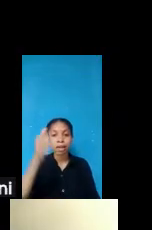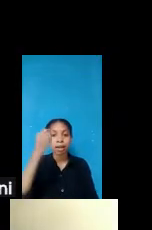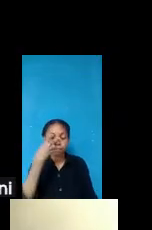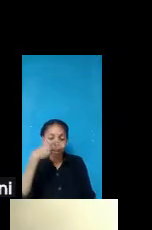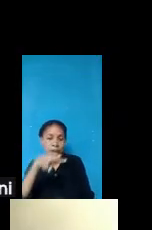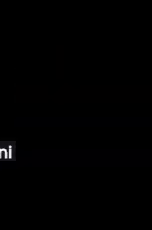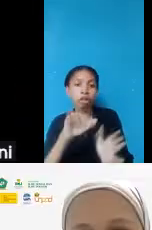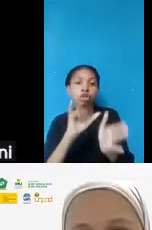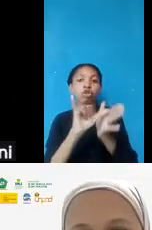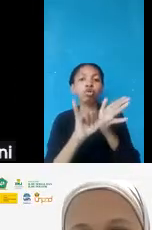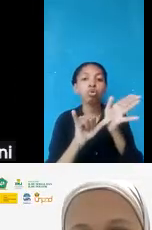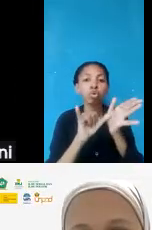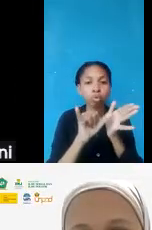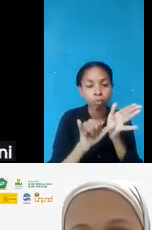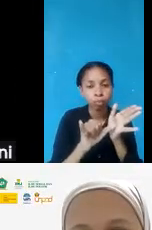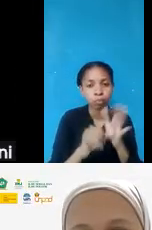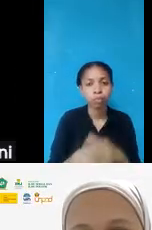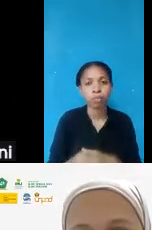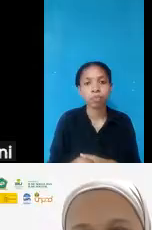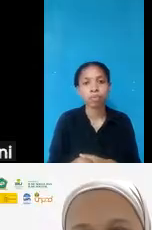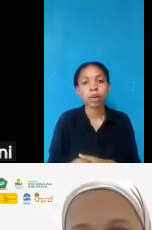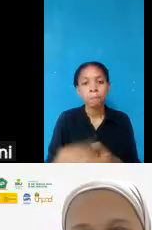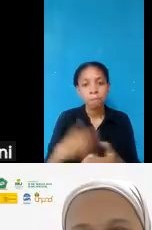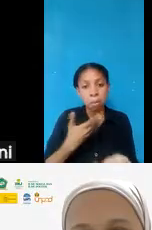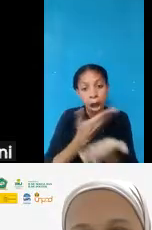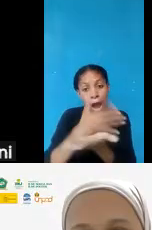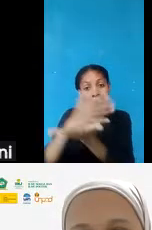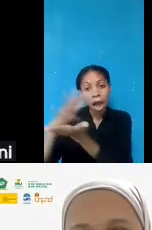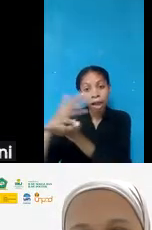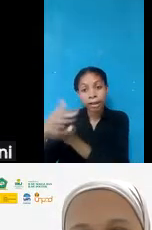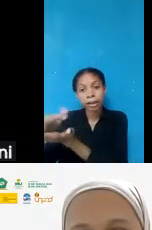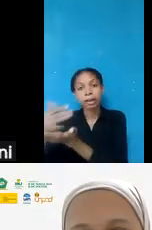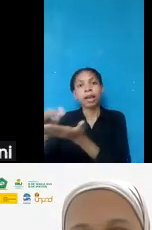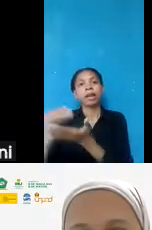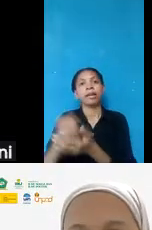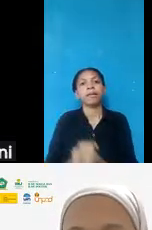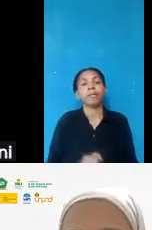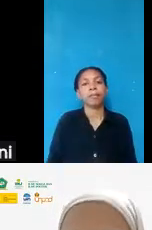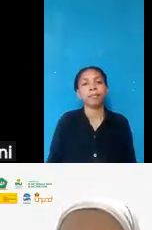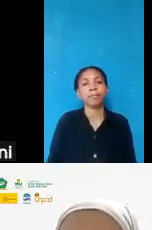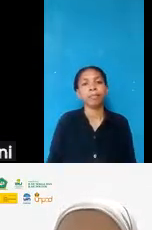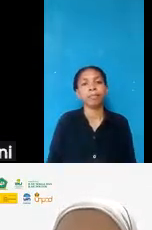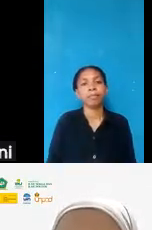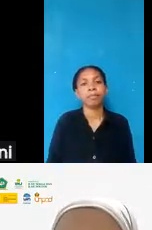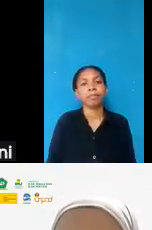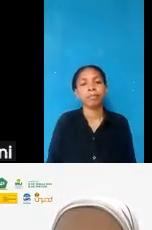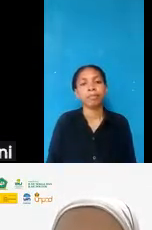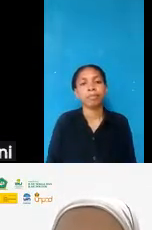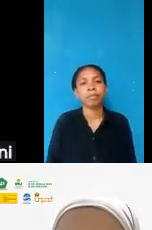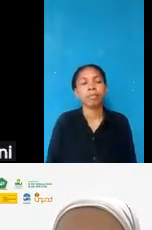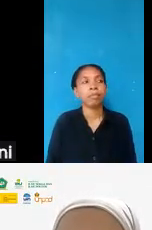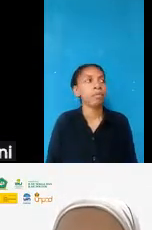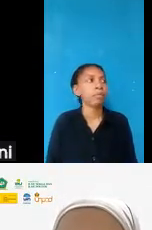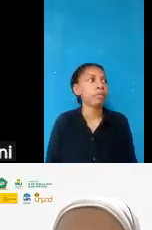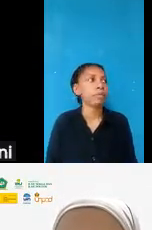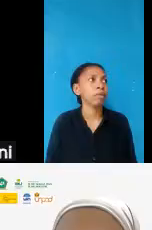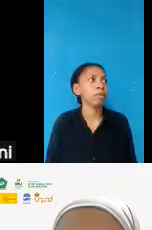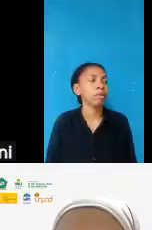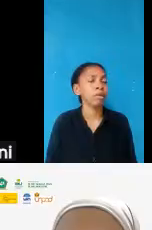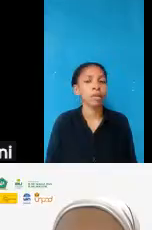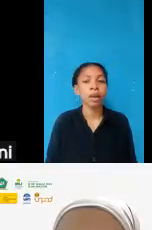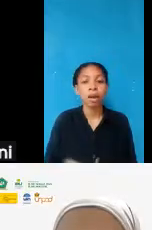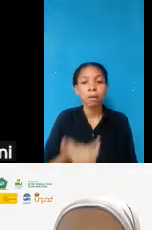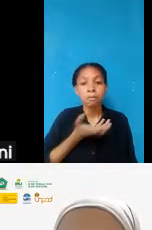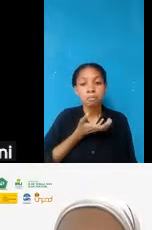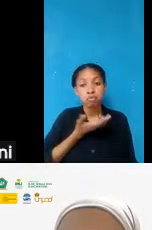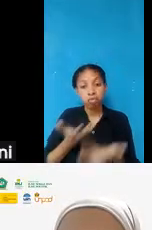receive an e-certificate, please make sure to fill out the attendance form, which has been shared in Zoom chat box by our organizing